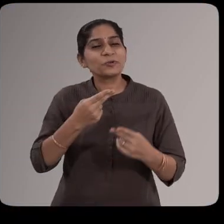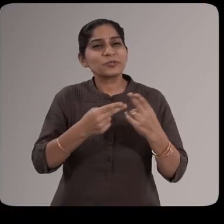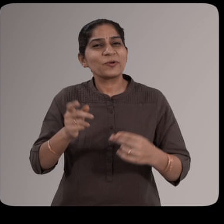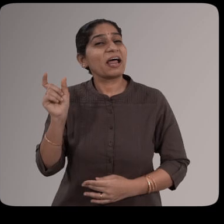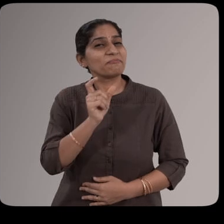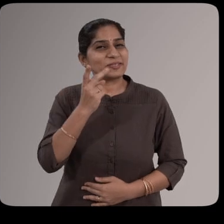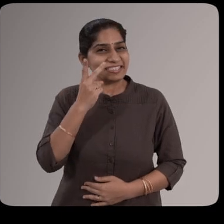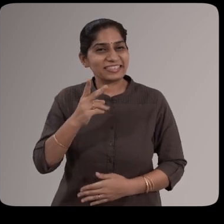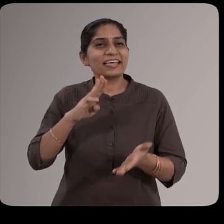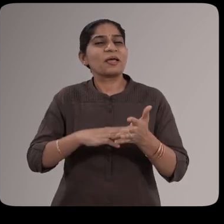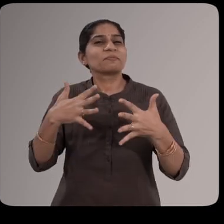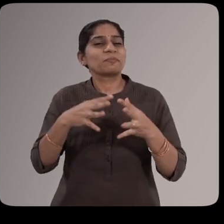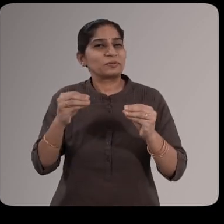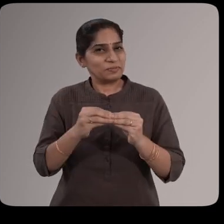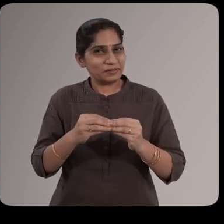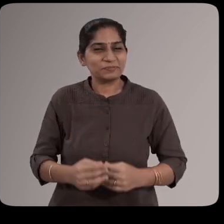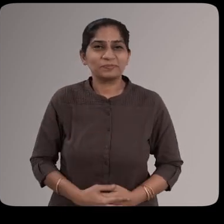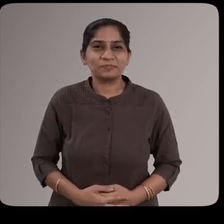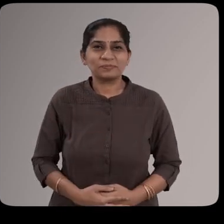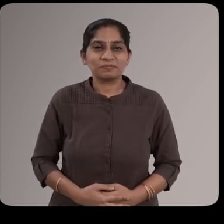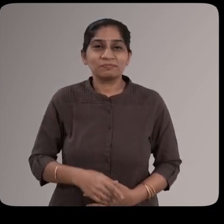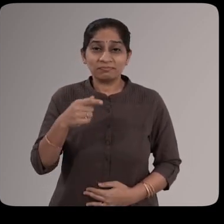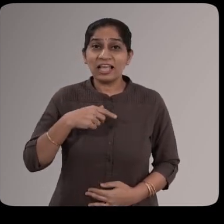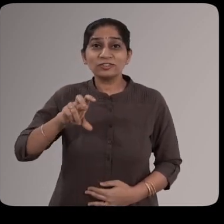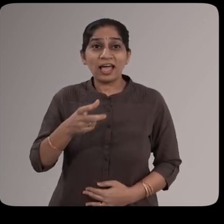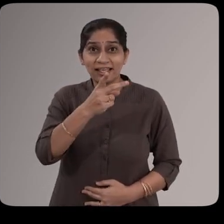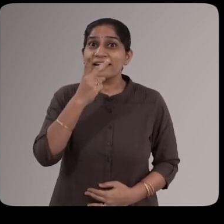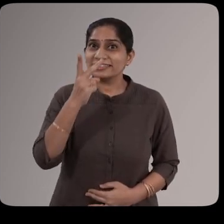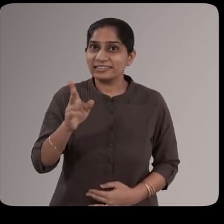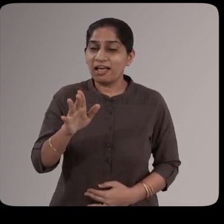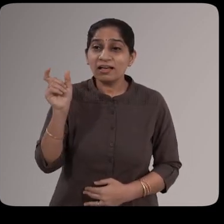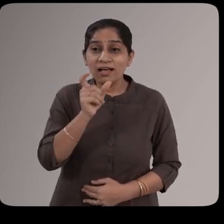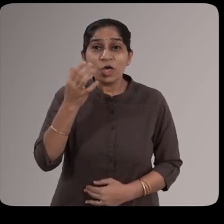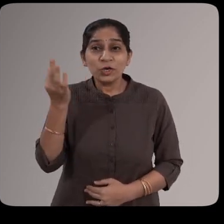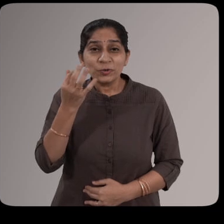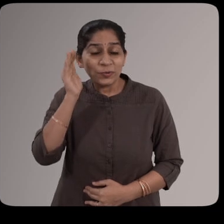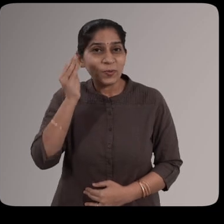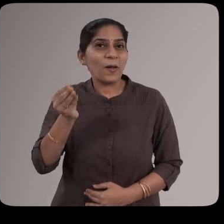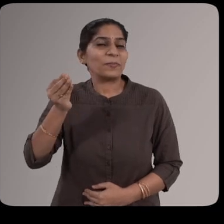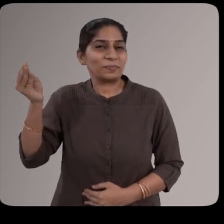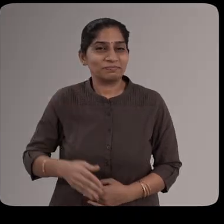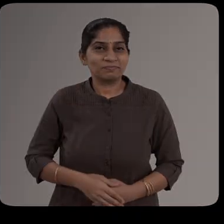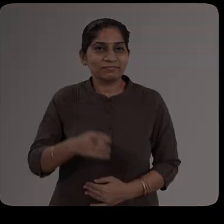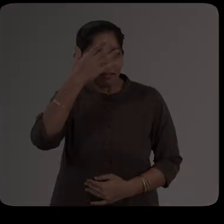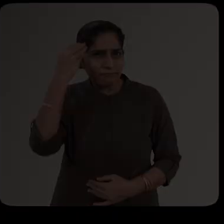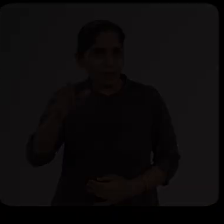another dialogue in a new episode of Museums Without Borders. Check out our channel for more such